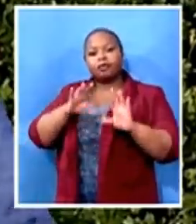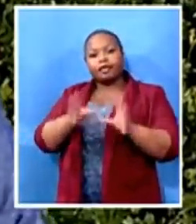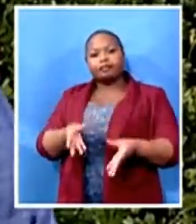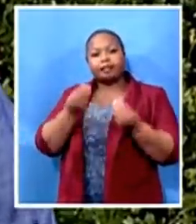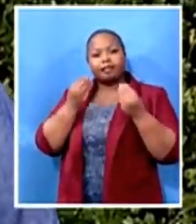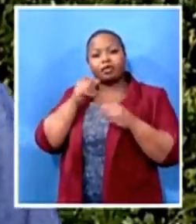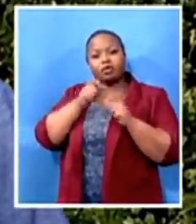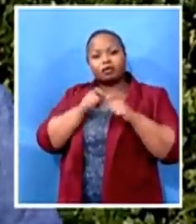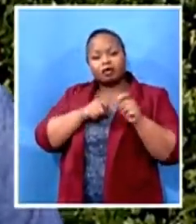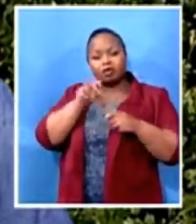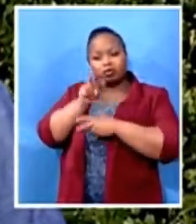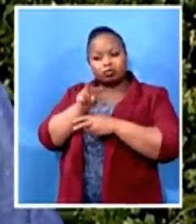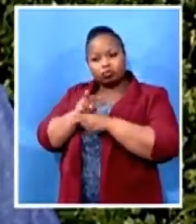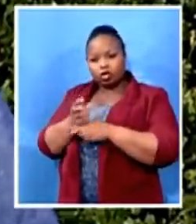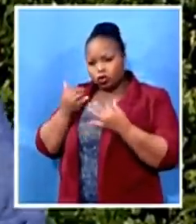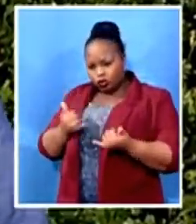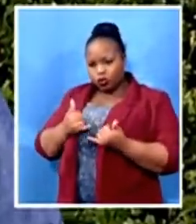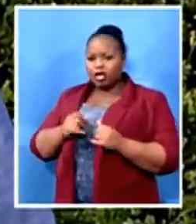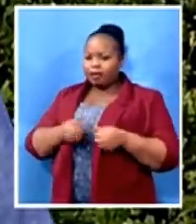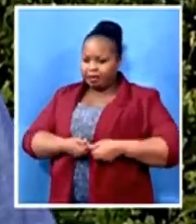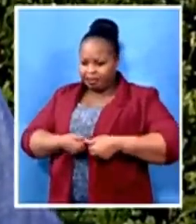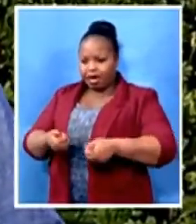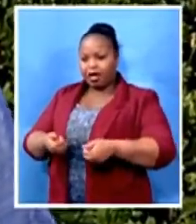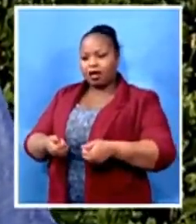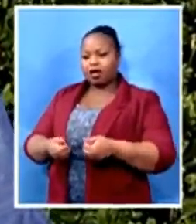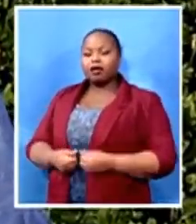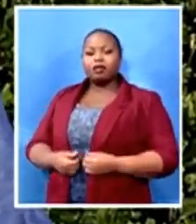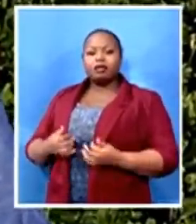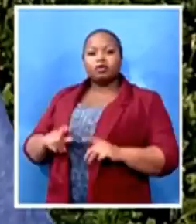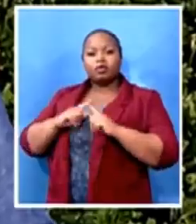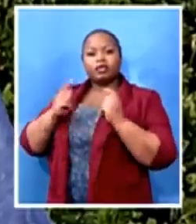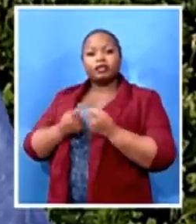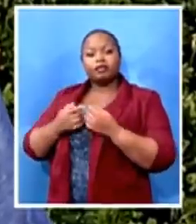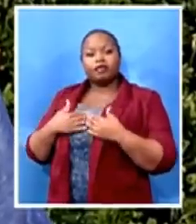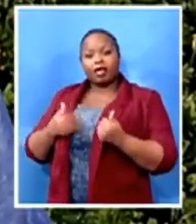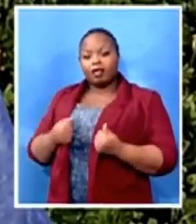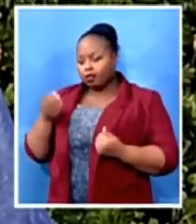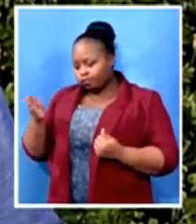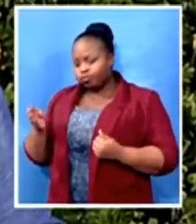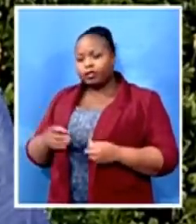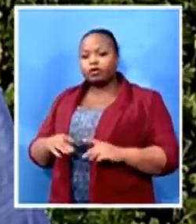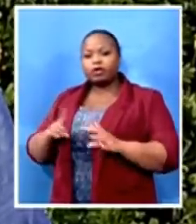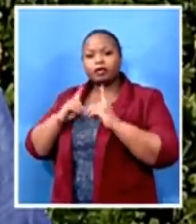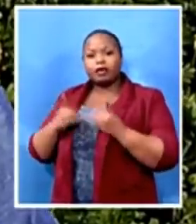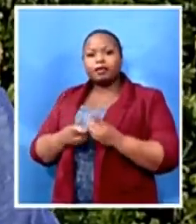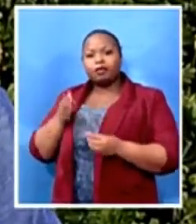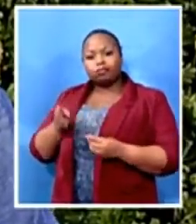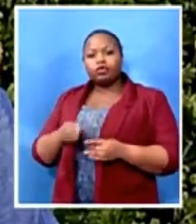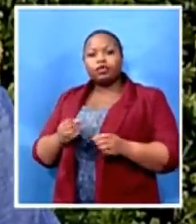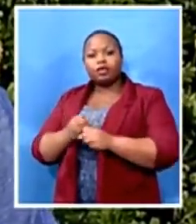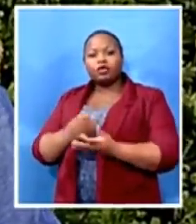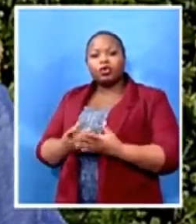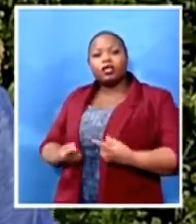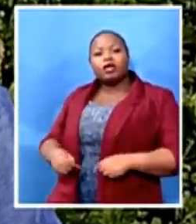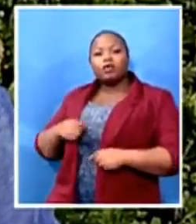we speak. They are expected there. Team of health is there, department is there to ensure that we attend to this, and health must fully comply. There is